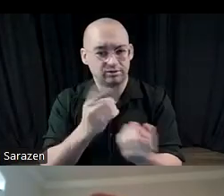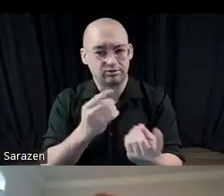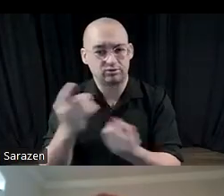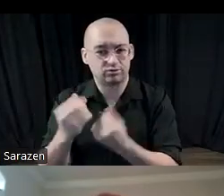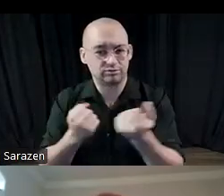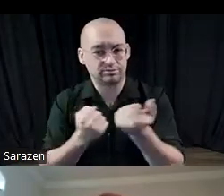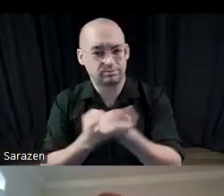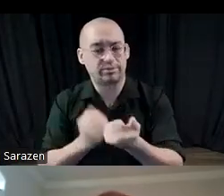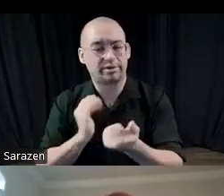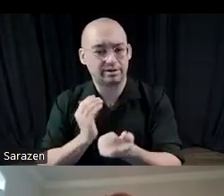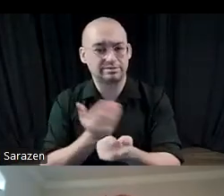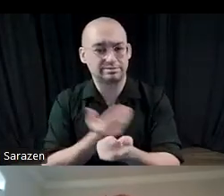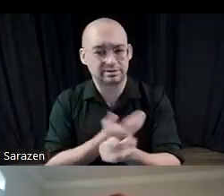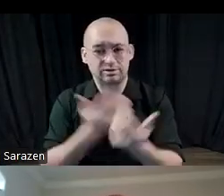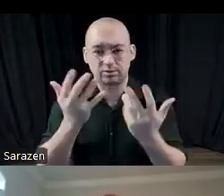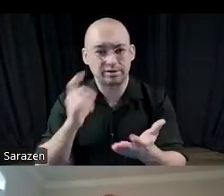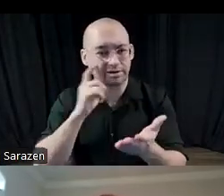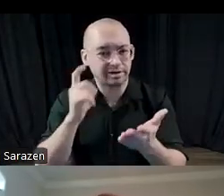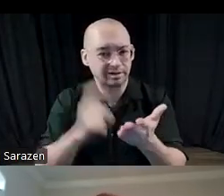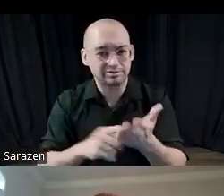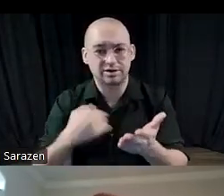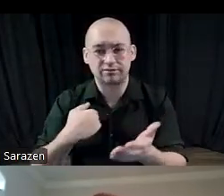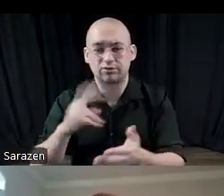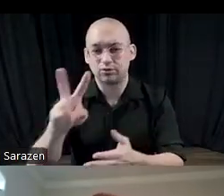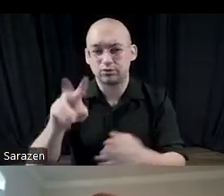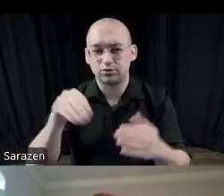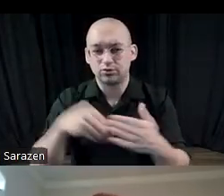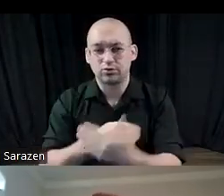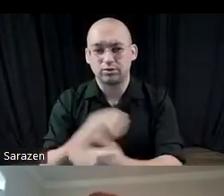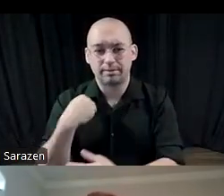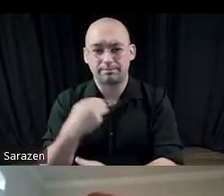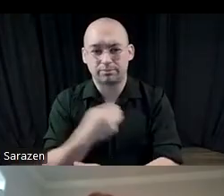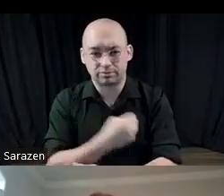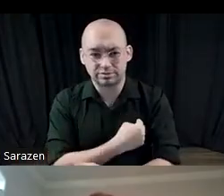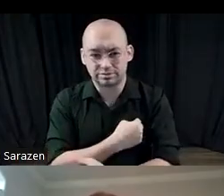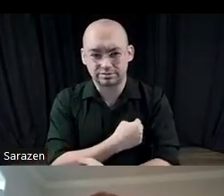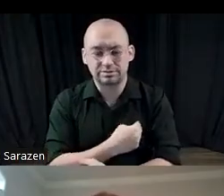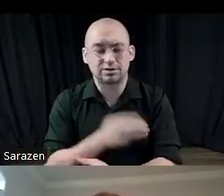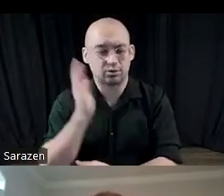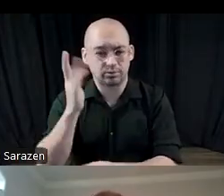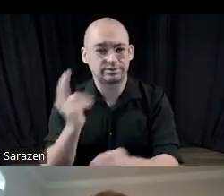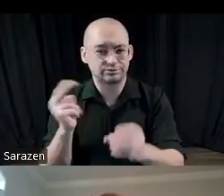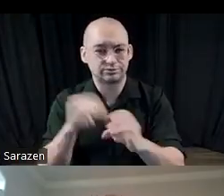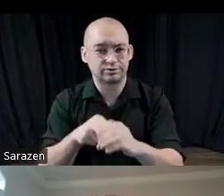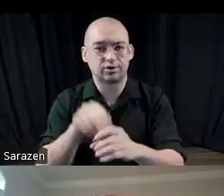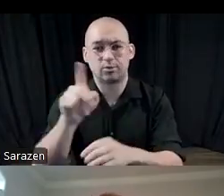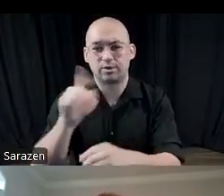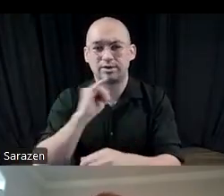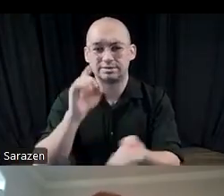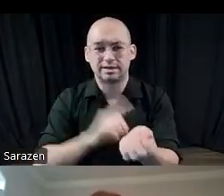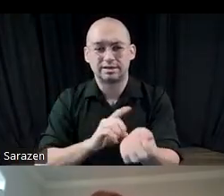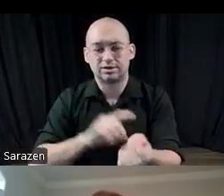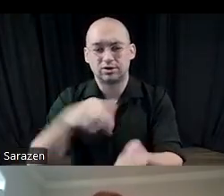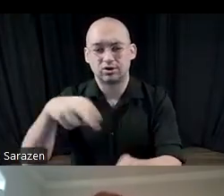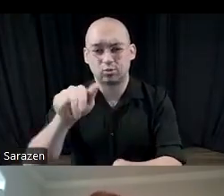acknowledge that we have two new members that will be joining us. One is Dr. Quasi, and we'll